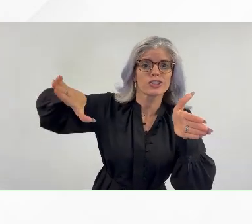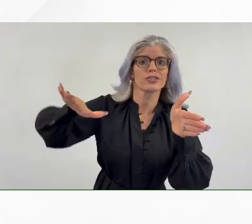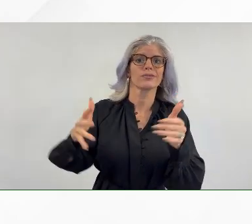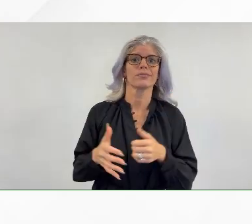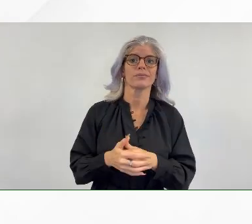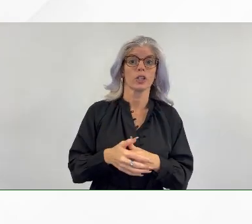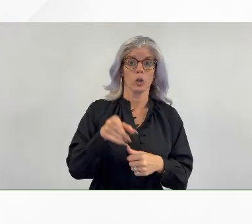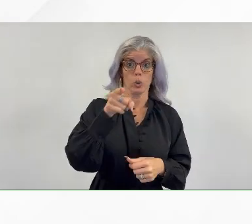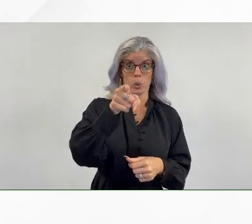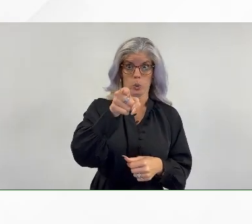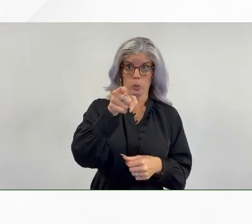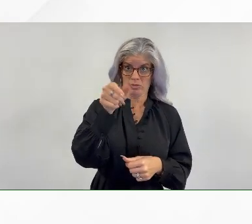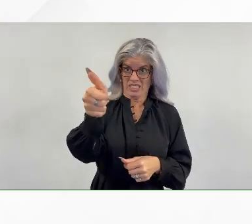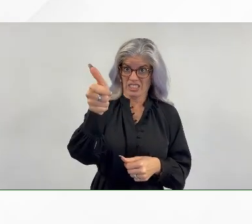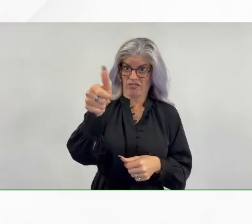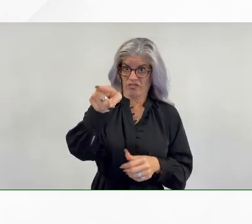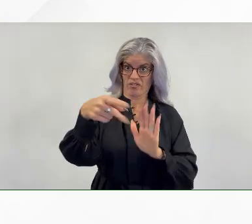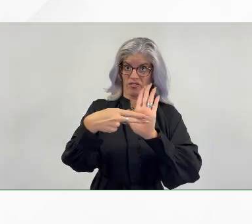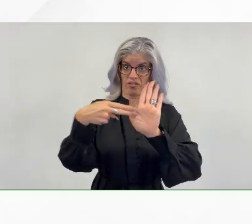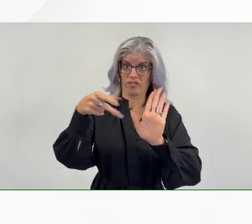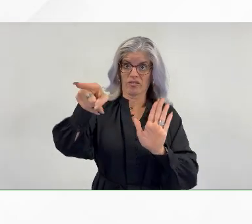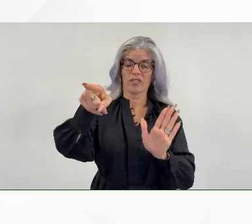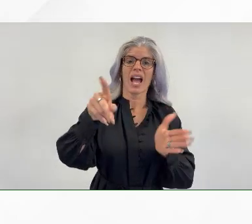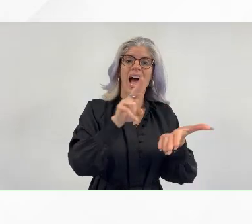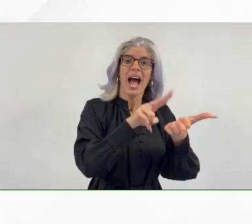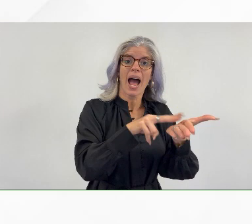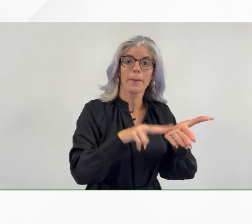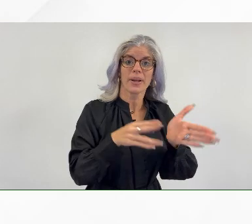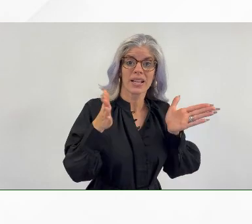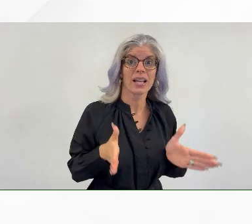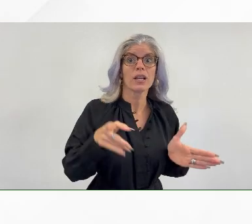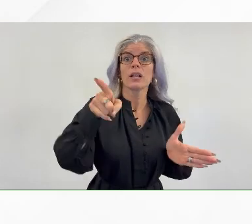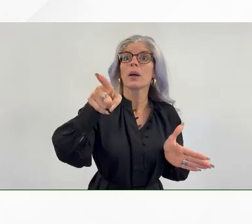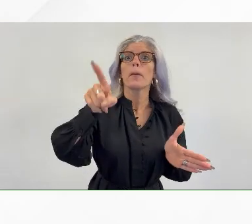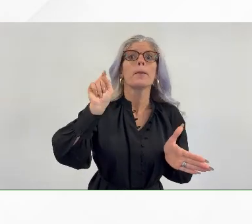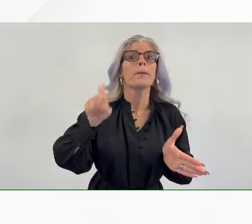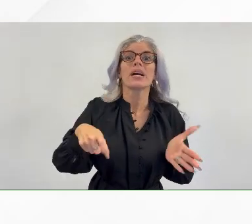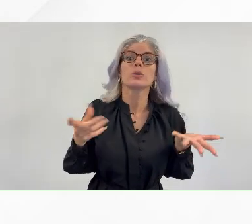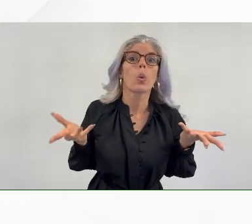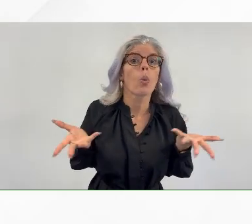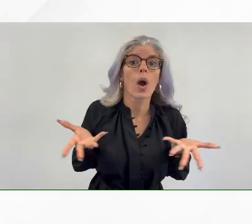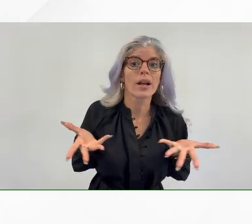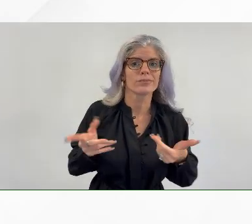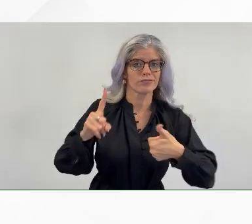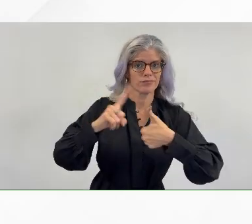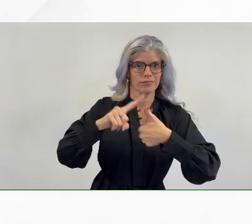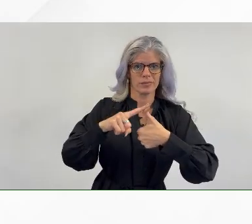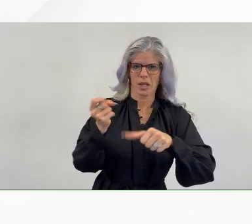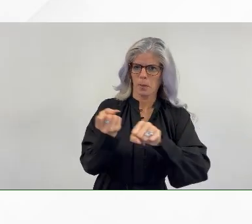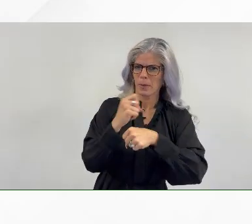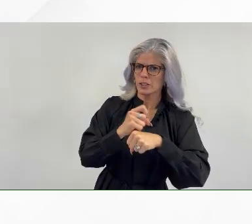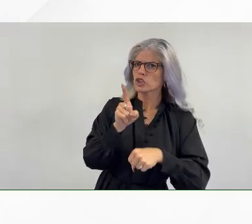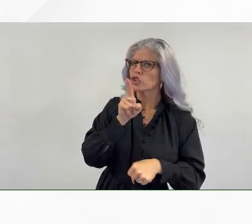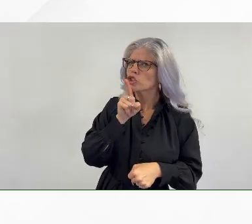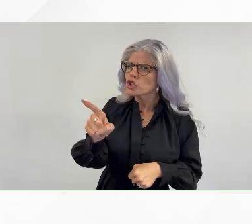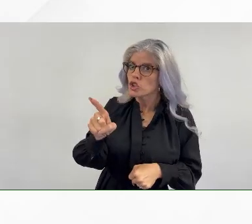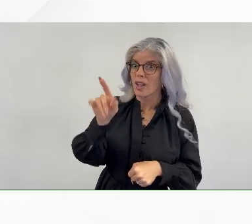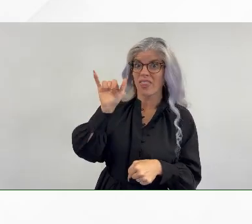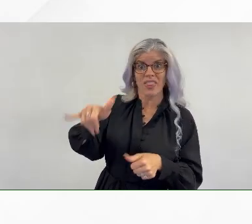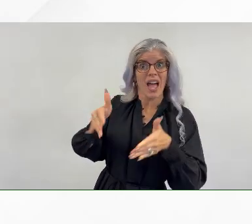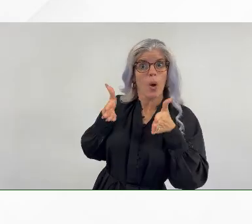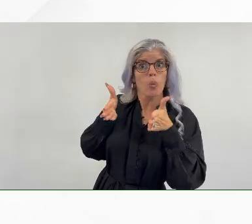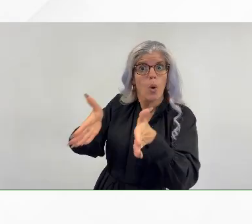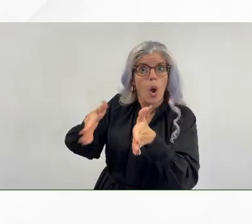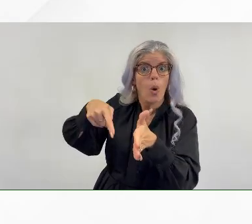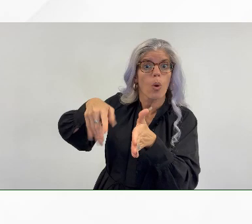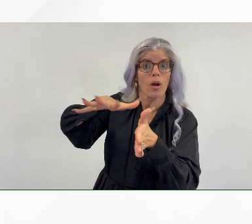damages caused by the disaster are eligible. Dirt roads, for example, may appear damaged by the disaster, when in fact it may